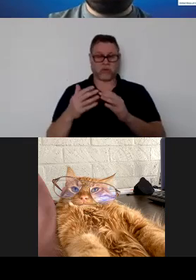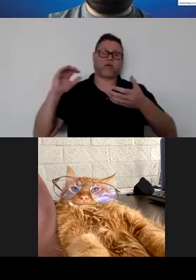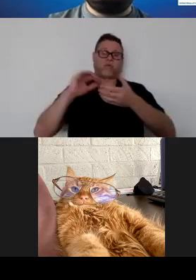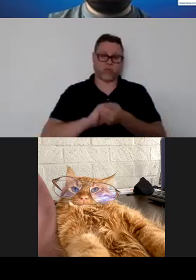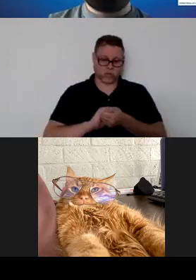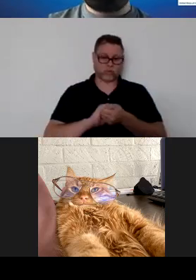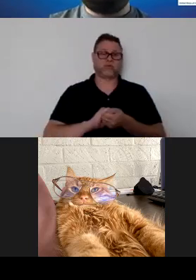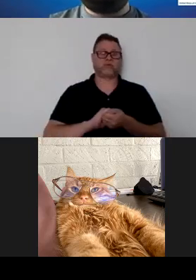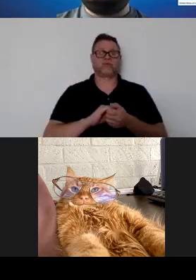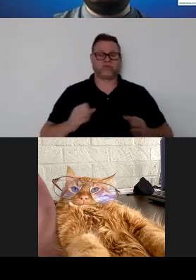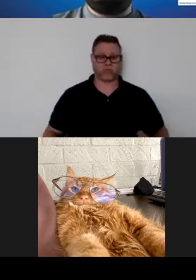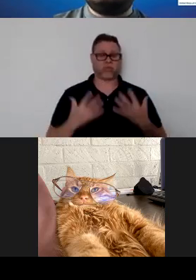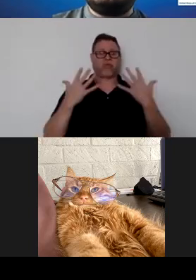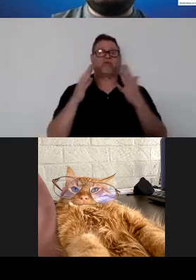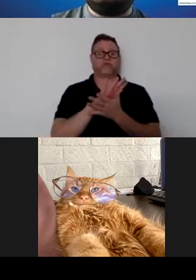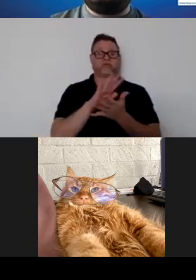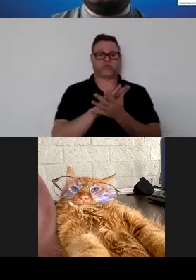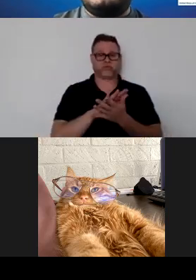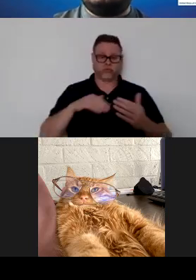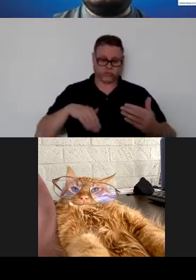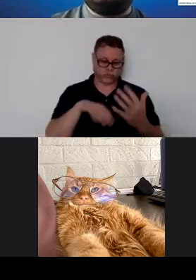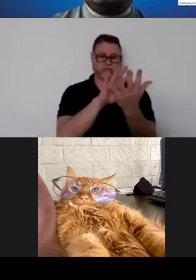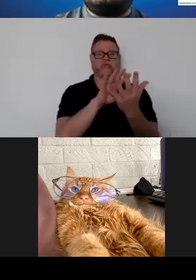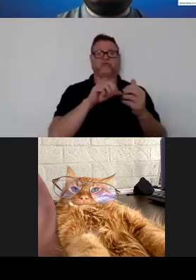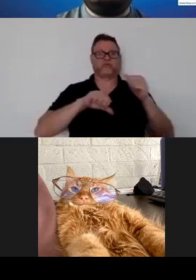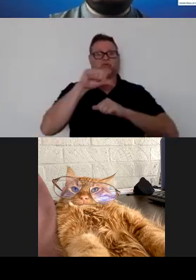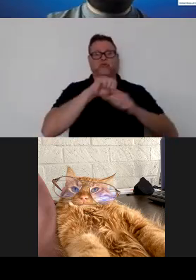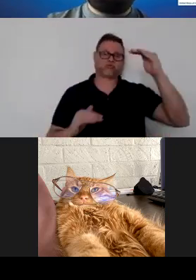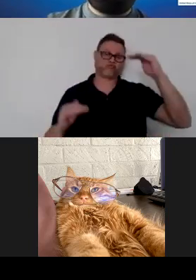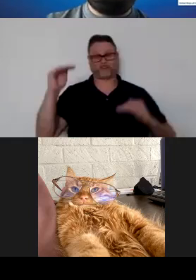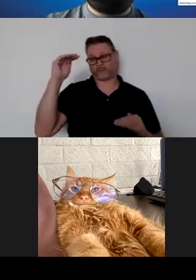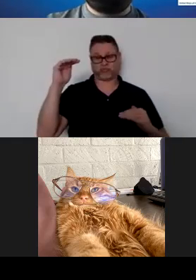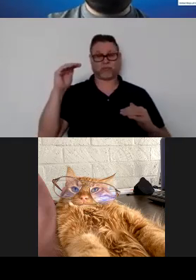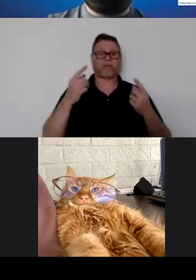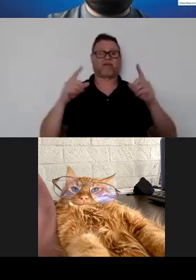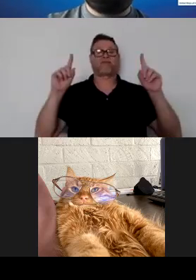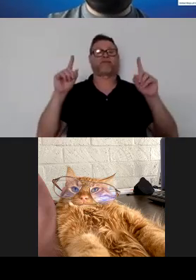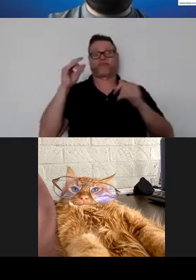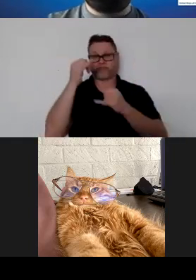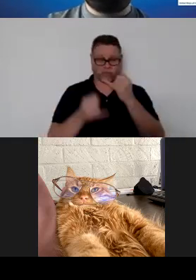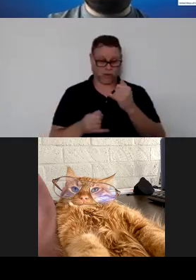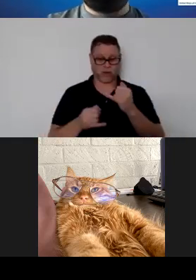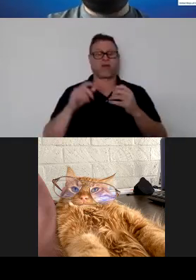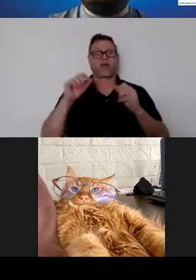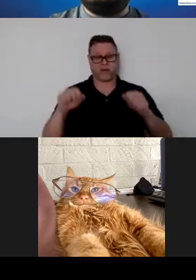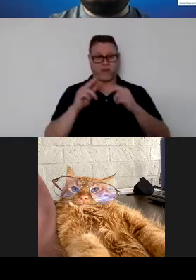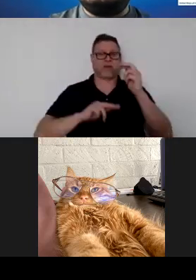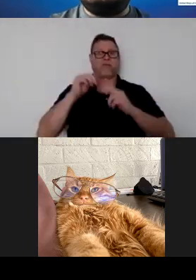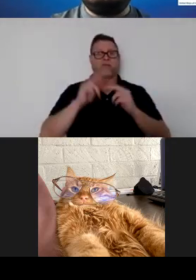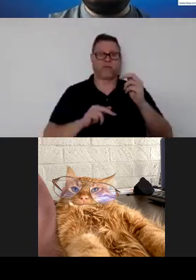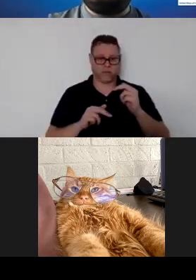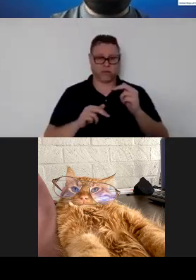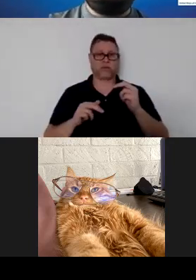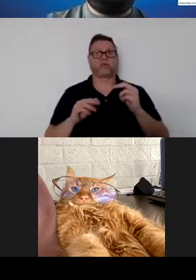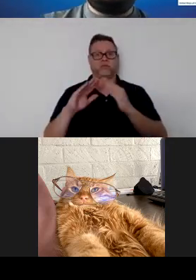school community and addressing social inequalities. Finally, collaboration can build community support for public